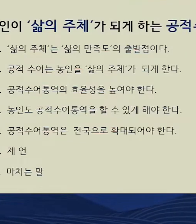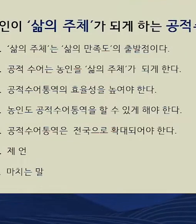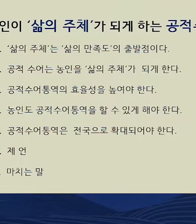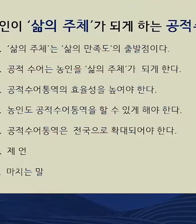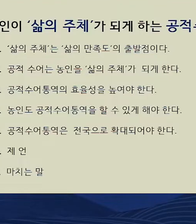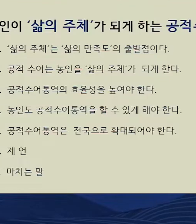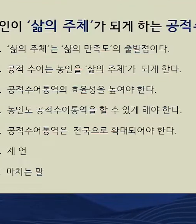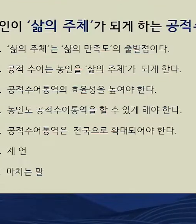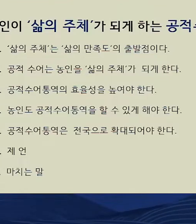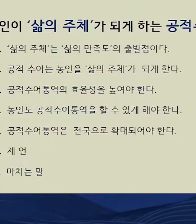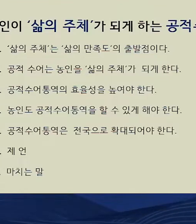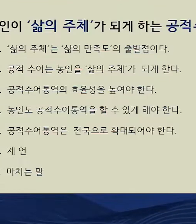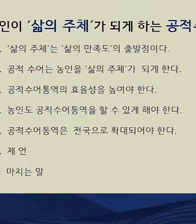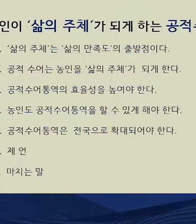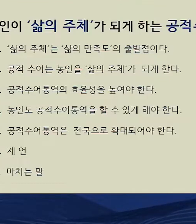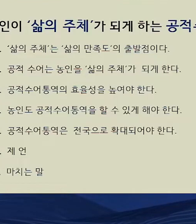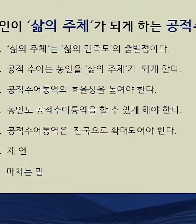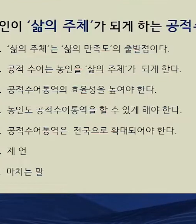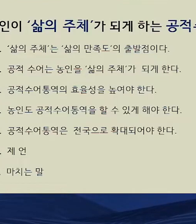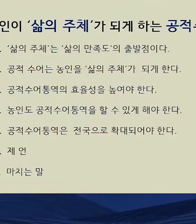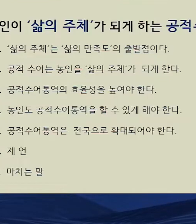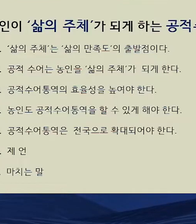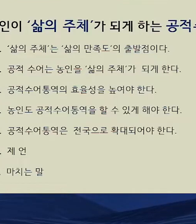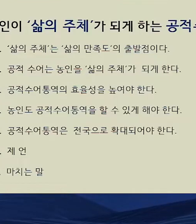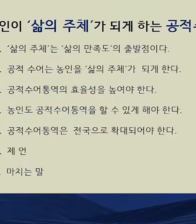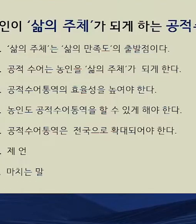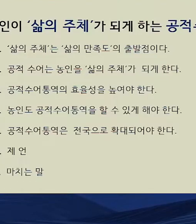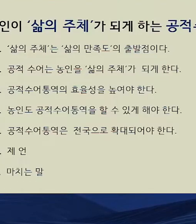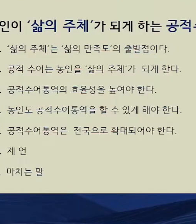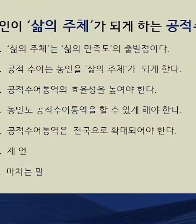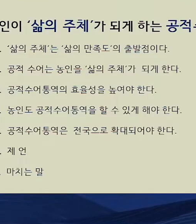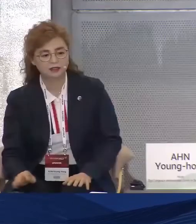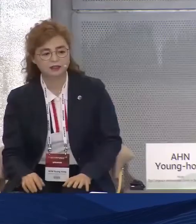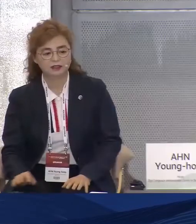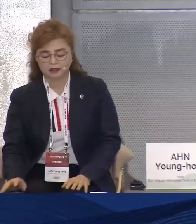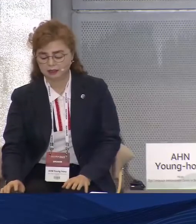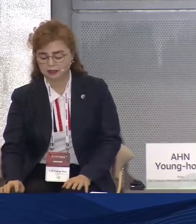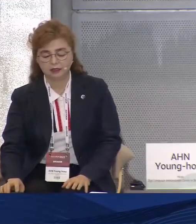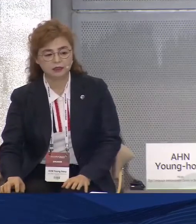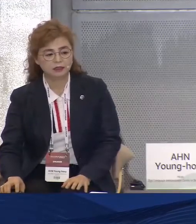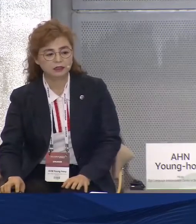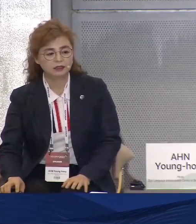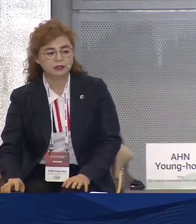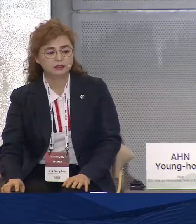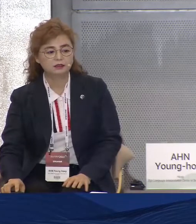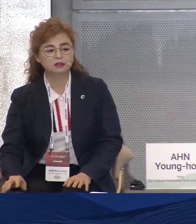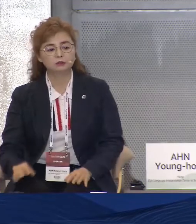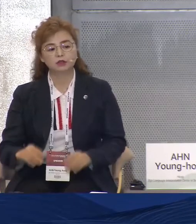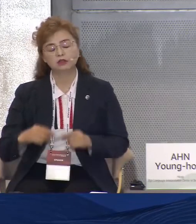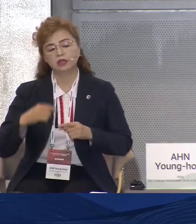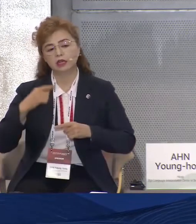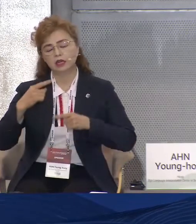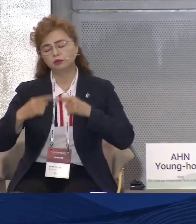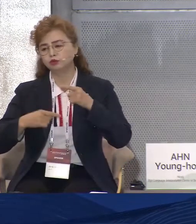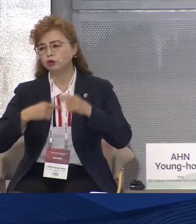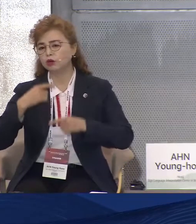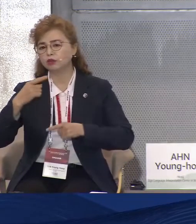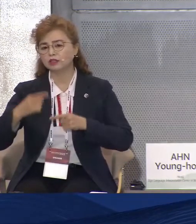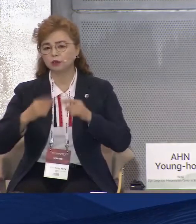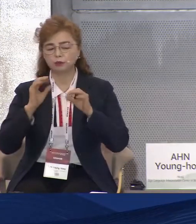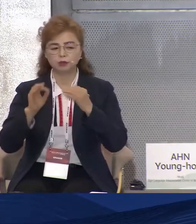that public sign language interpretation should be expanded nationwide. Then I'll give my suggestions and my closing words.